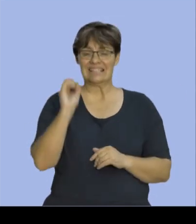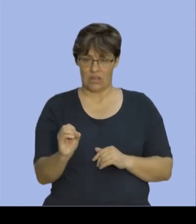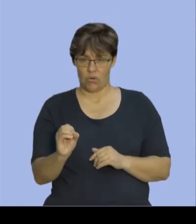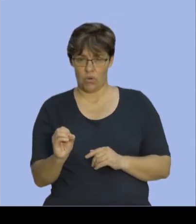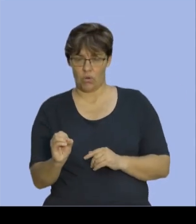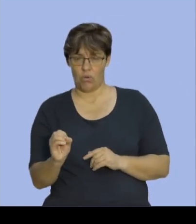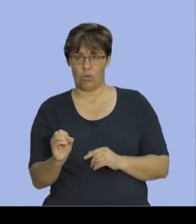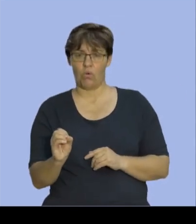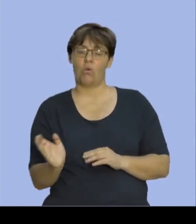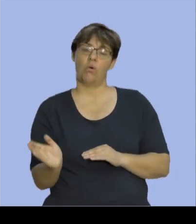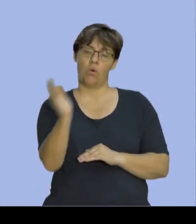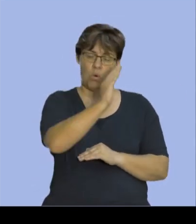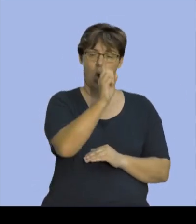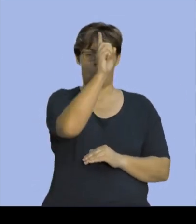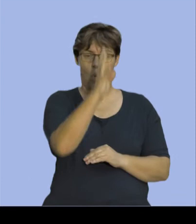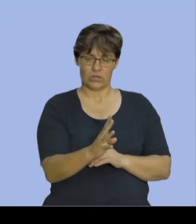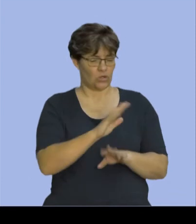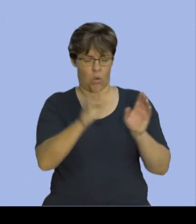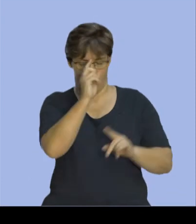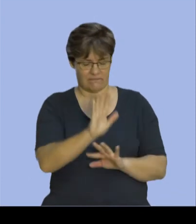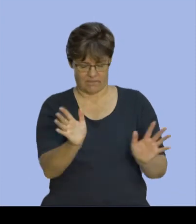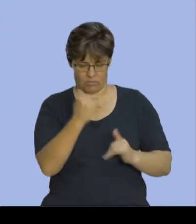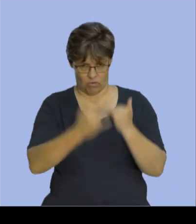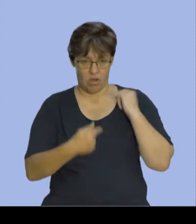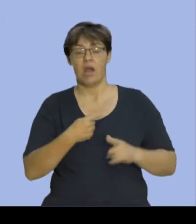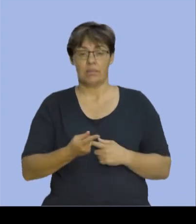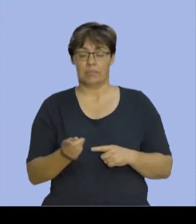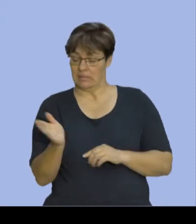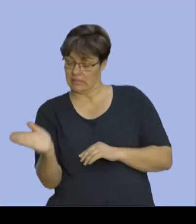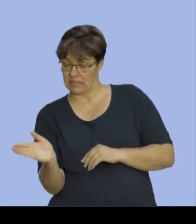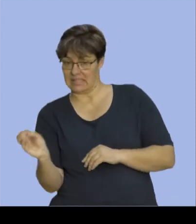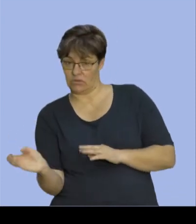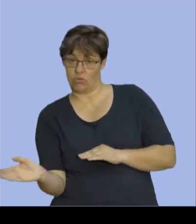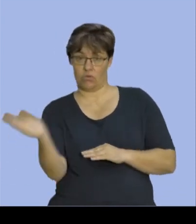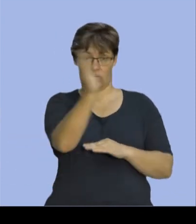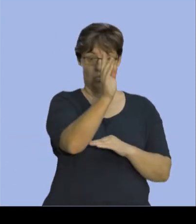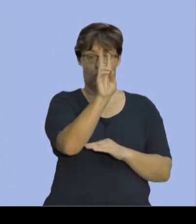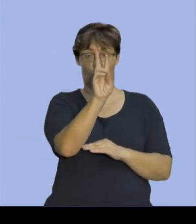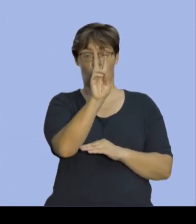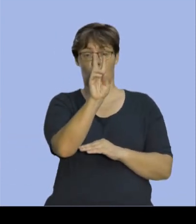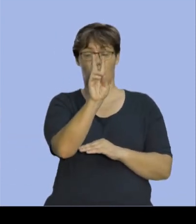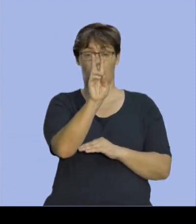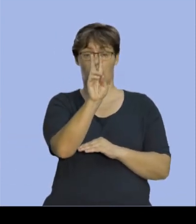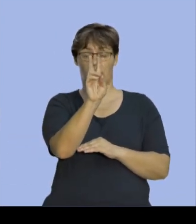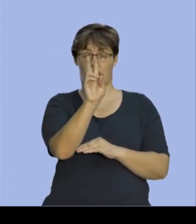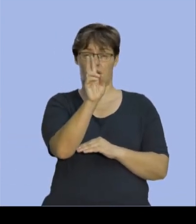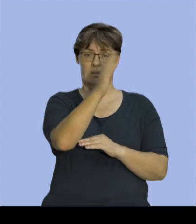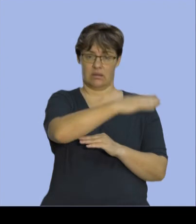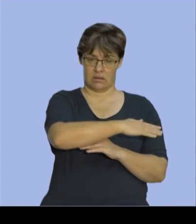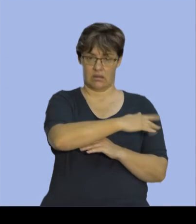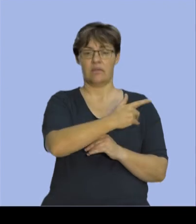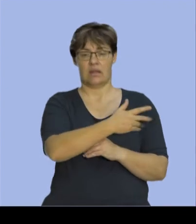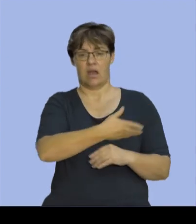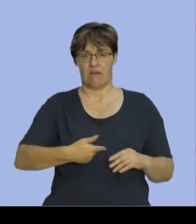so between 0 and 90, it's a quarter wave, not half. Between 90 and 270, that's a half. Then